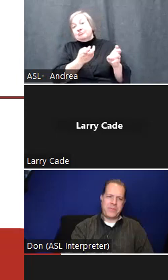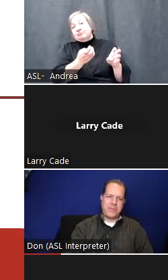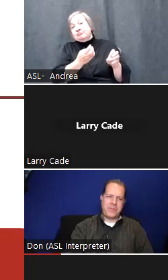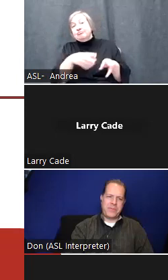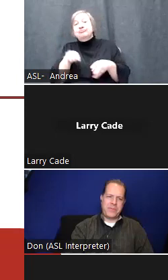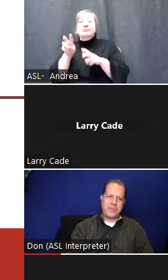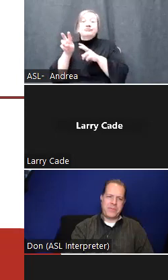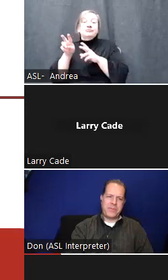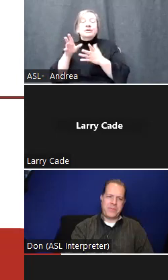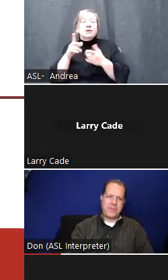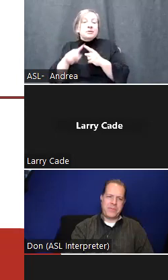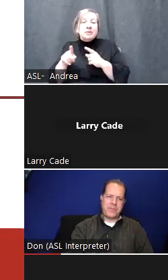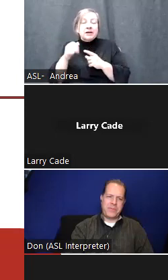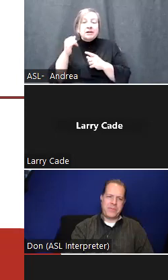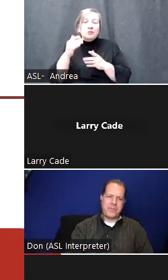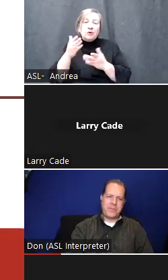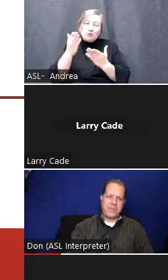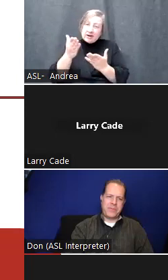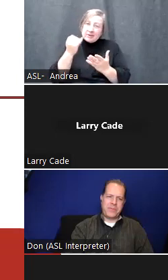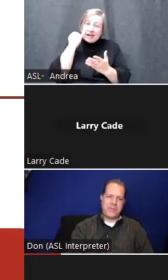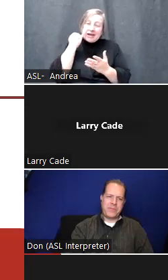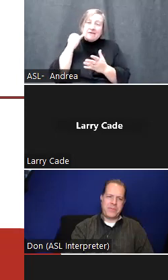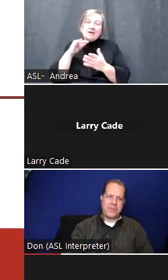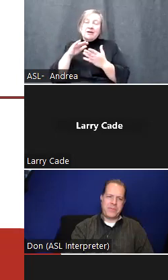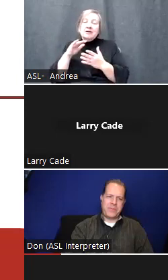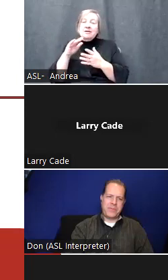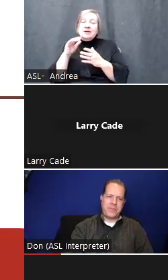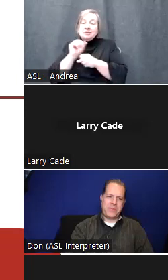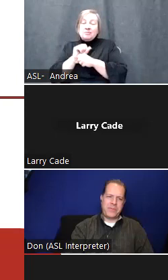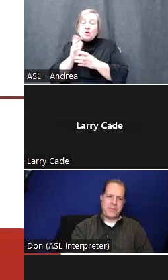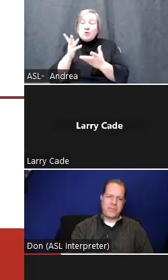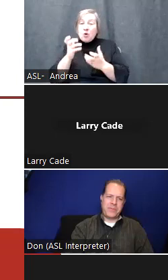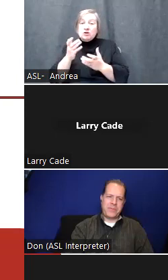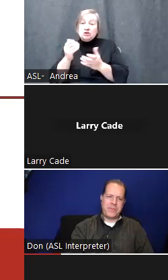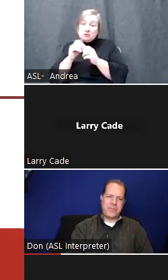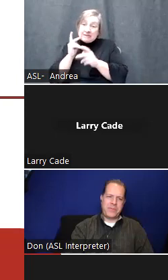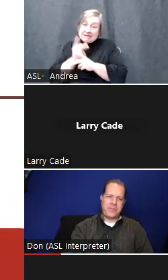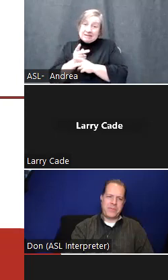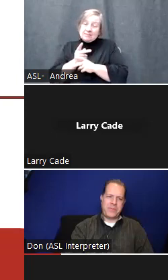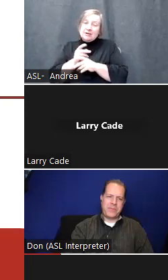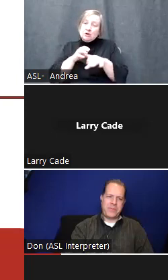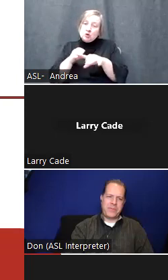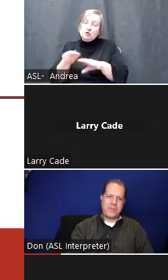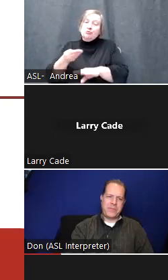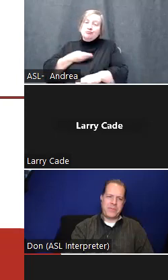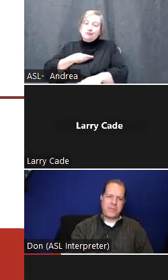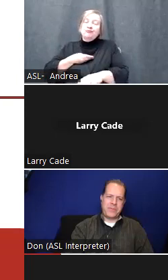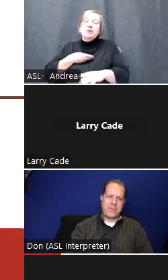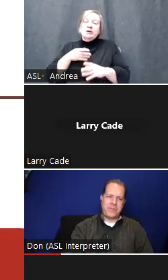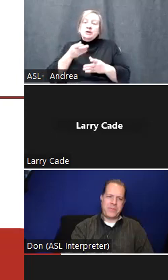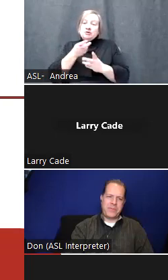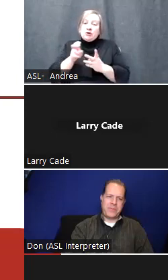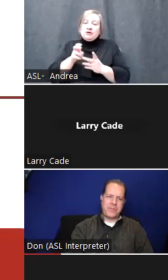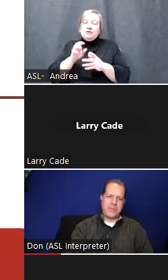that if an employee wants to resume their FSA or DCAP benefit, that they do submit that transfer form. And we can just, 100%